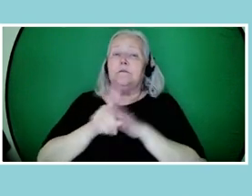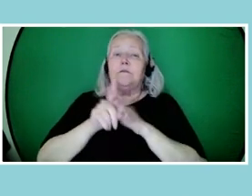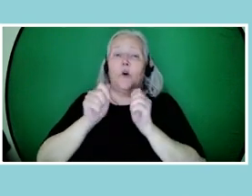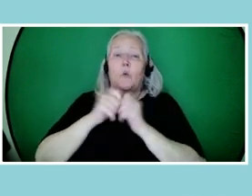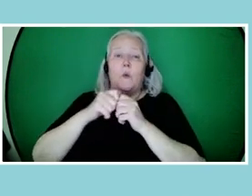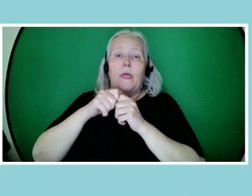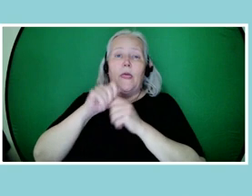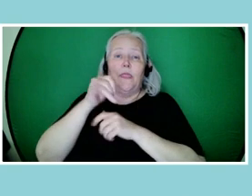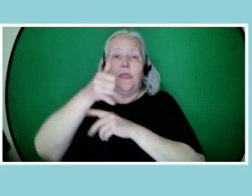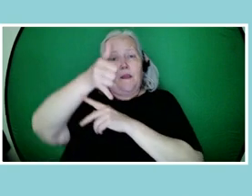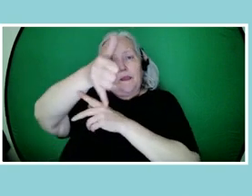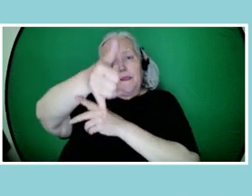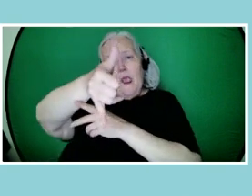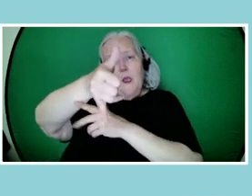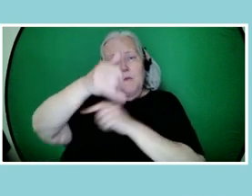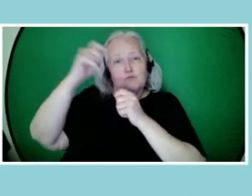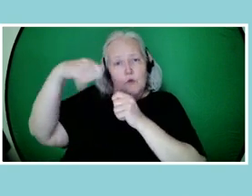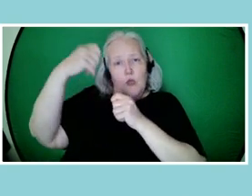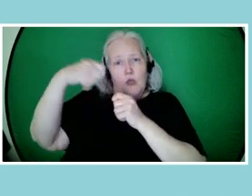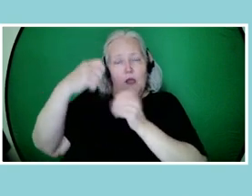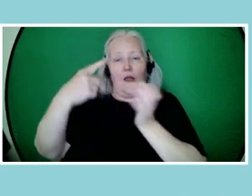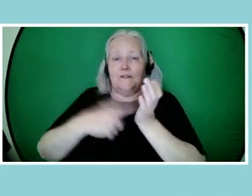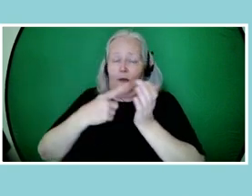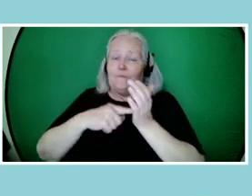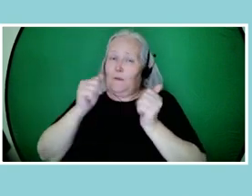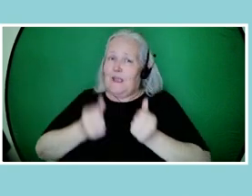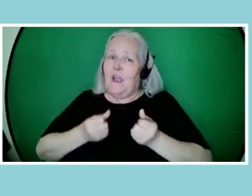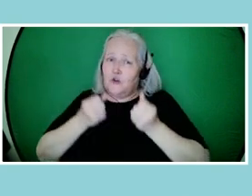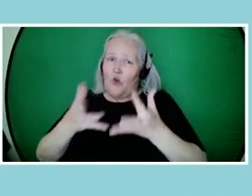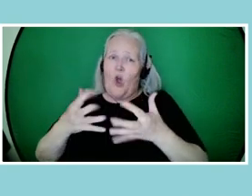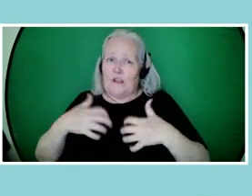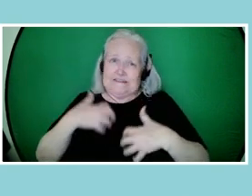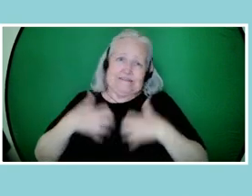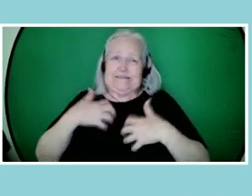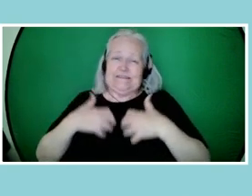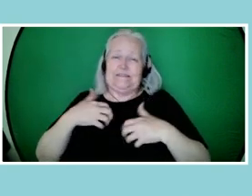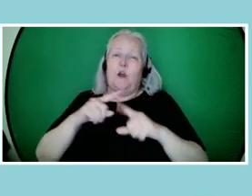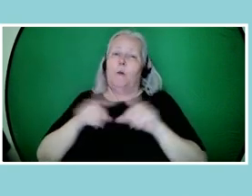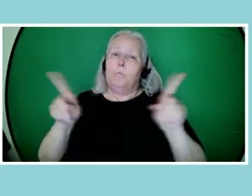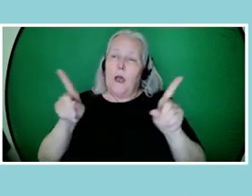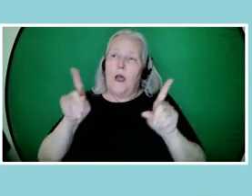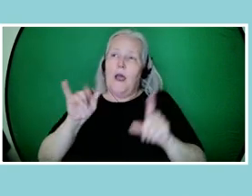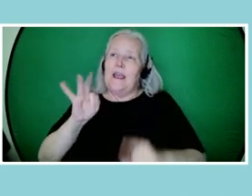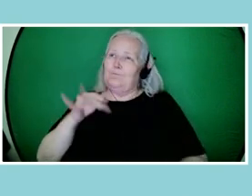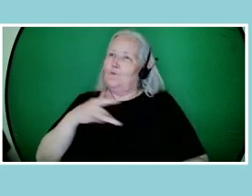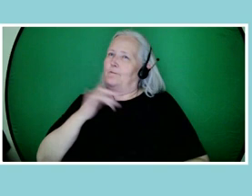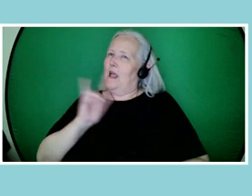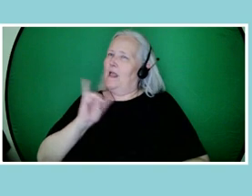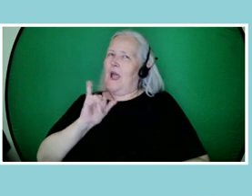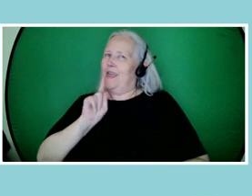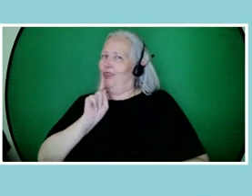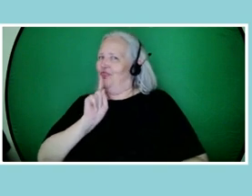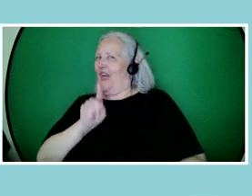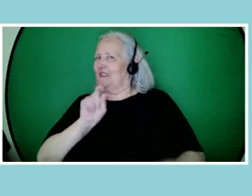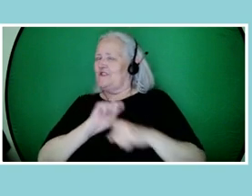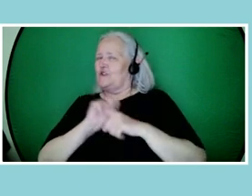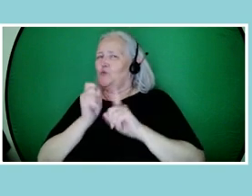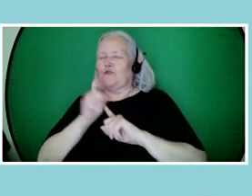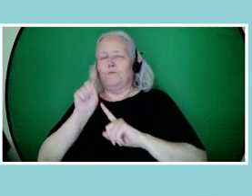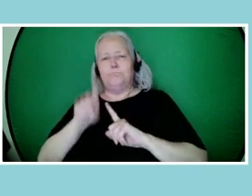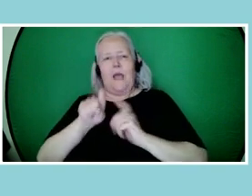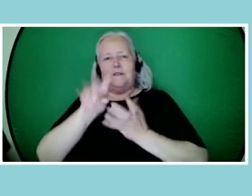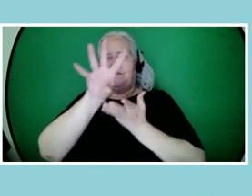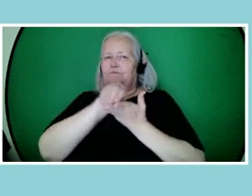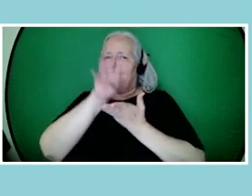someone's face can be very provocative. But if you do feel like something needs to be documented because you might need to give it to a